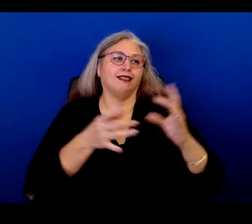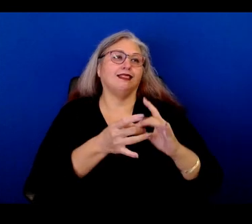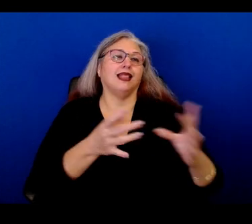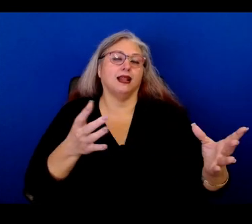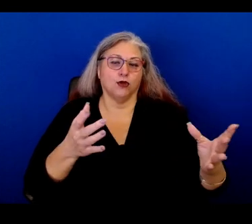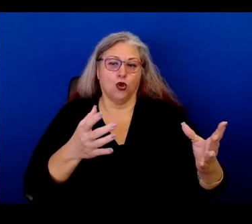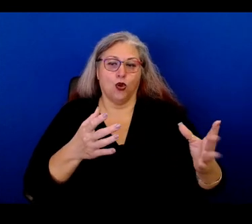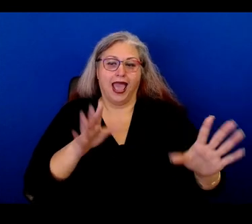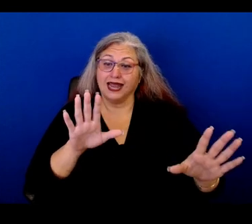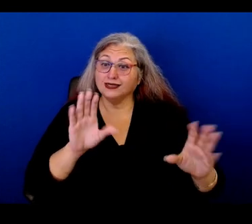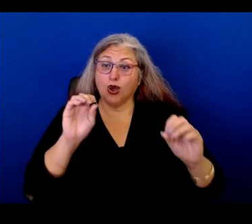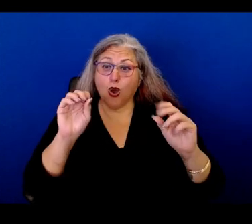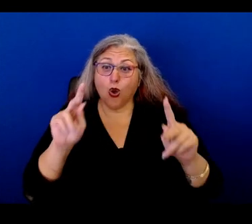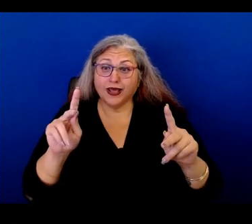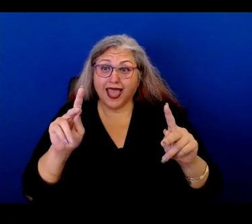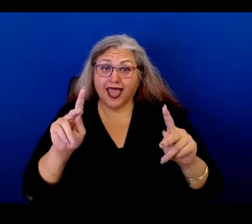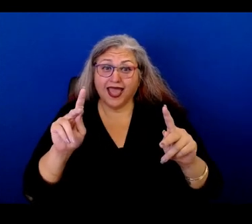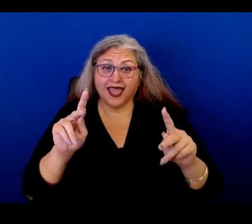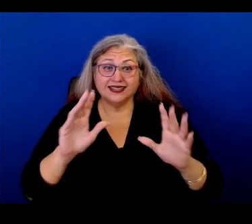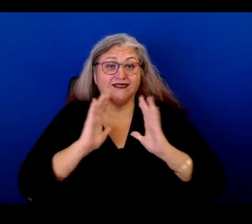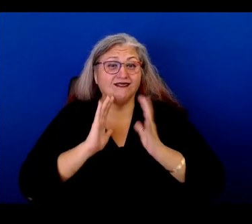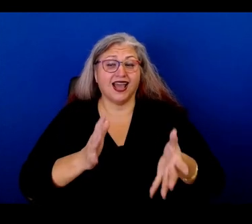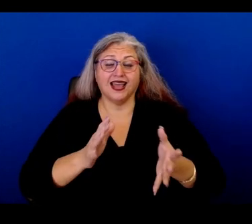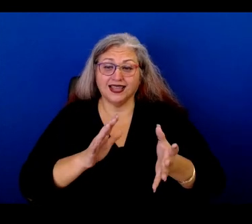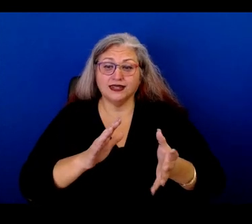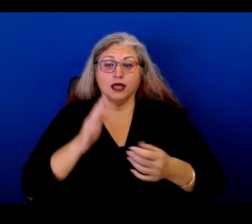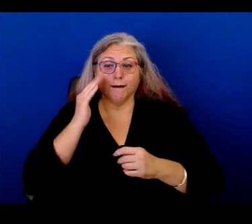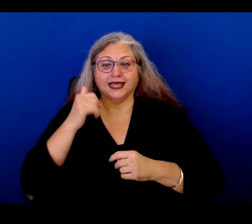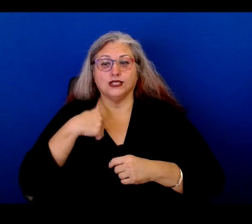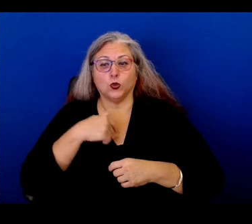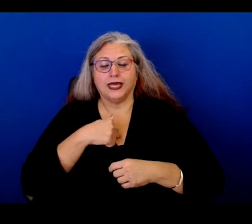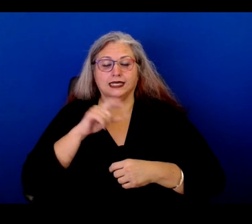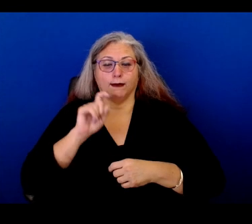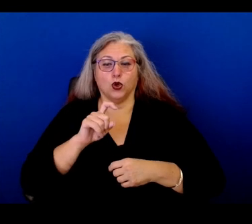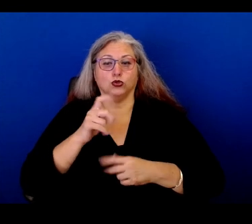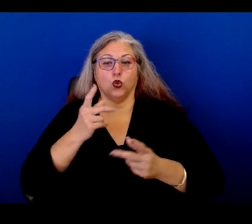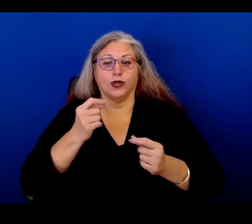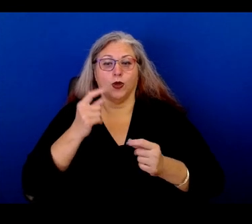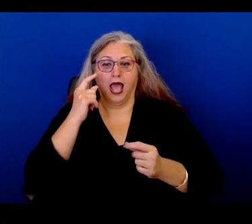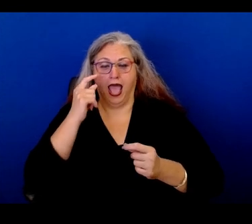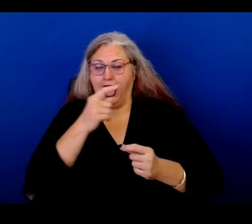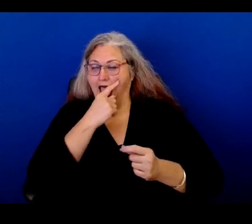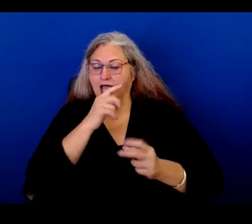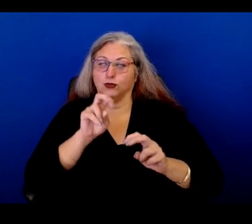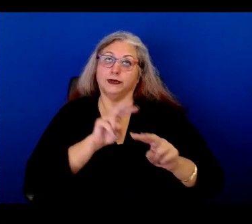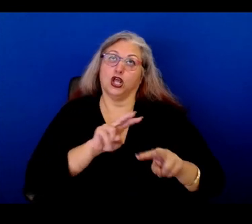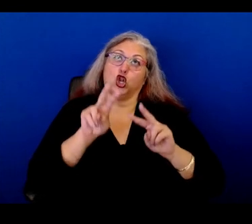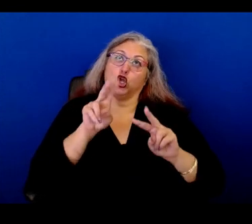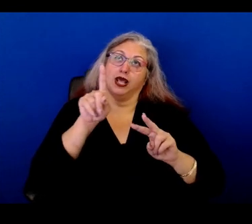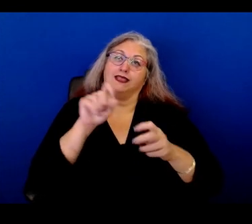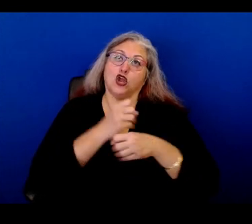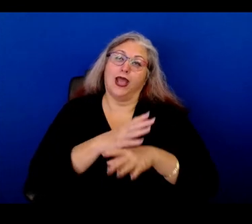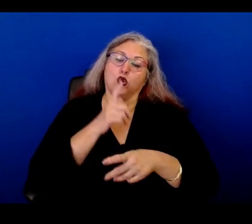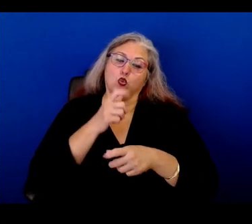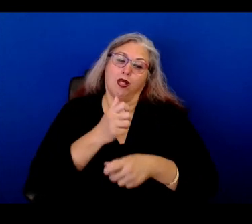it's A-okay to do that. Mm-hmm. Because we're supposed to keep our eyes on the creator who loves us, who